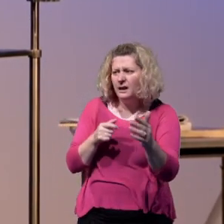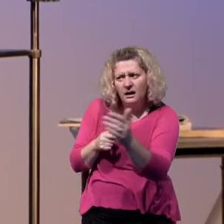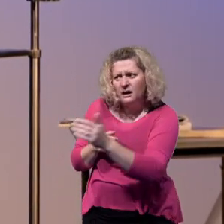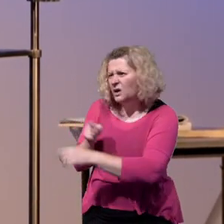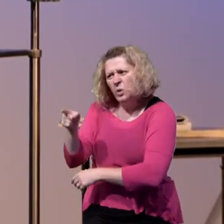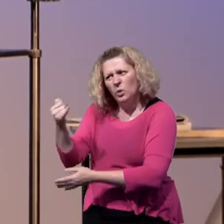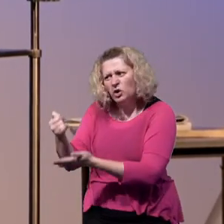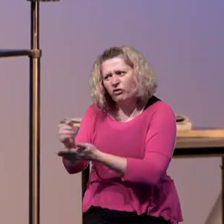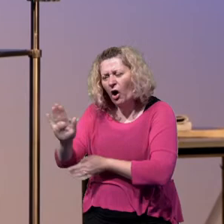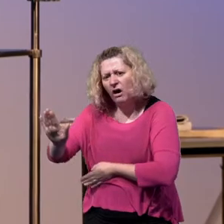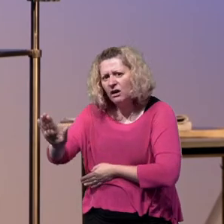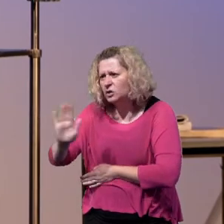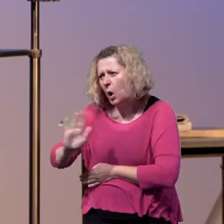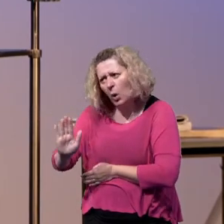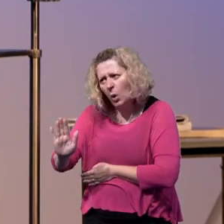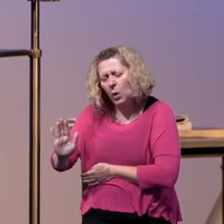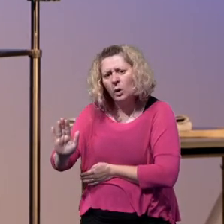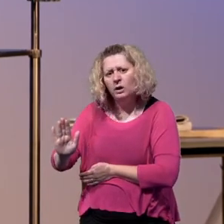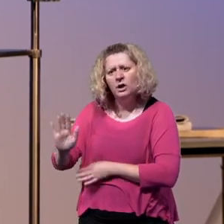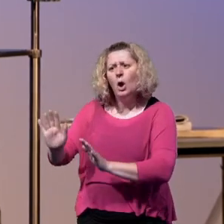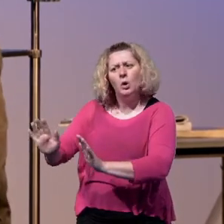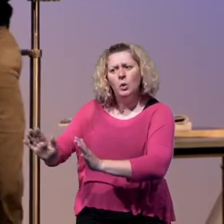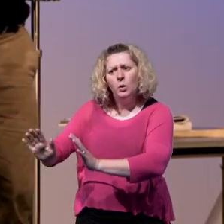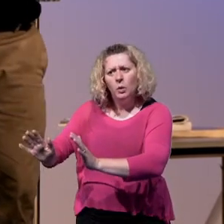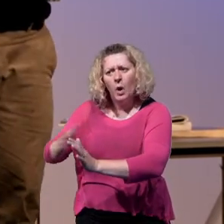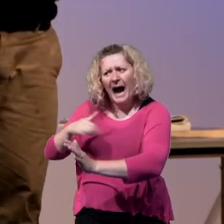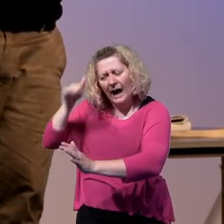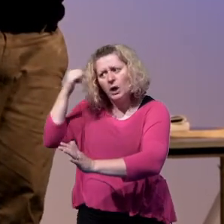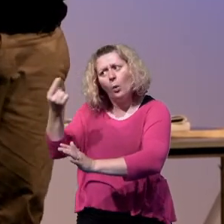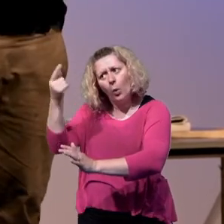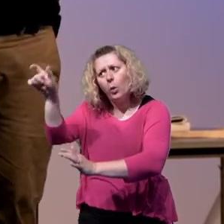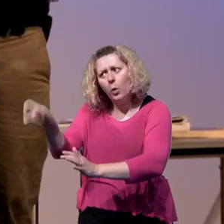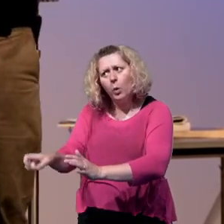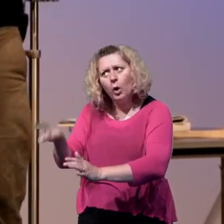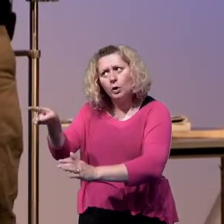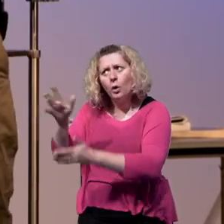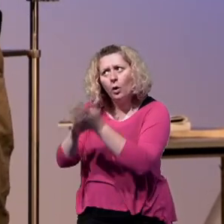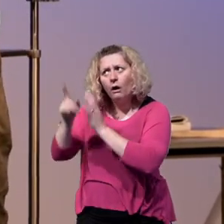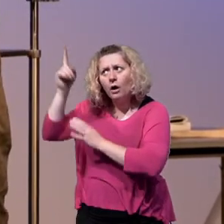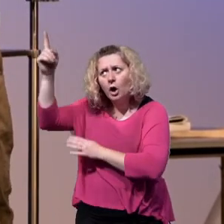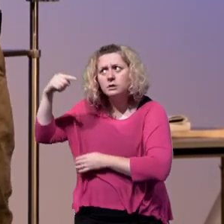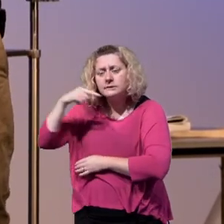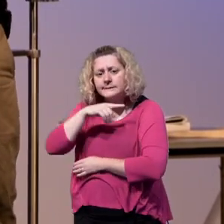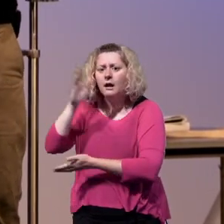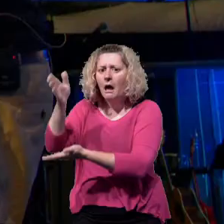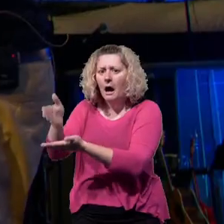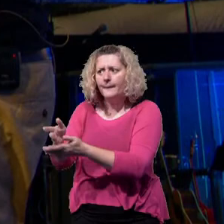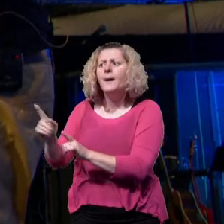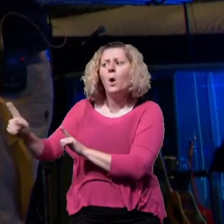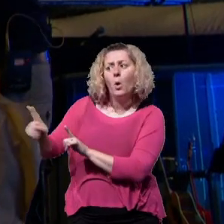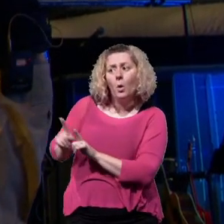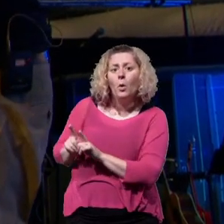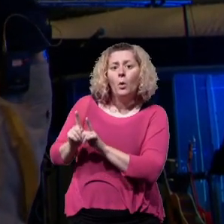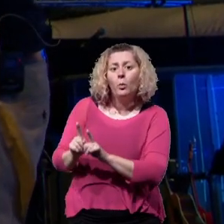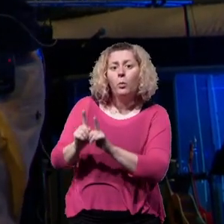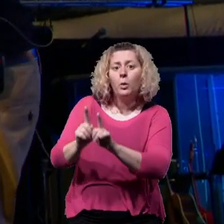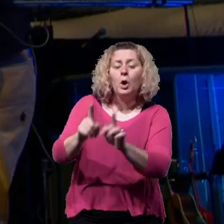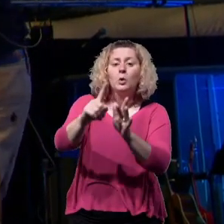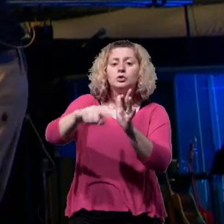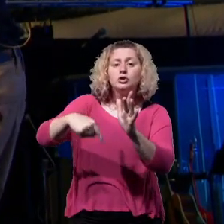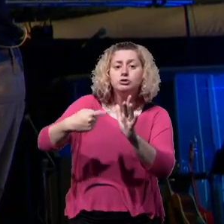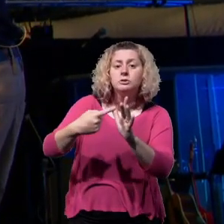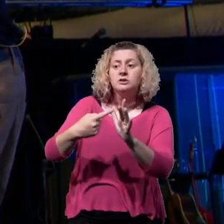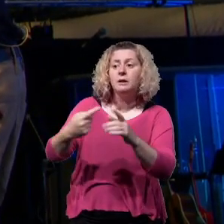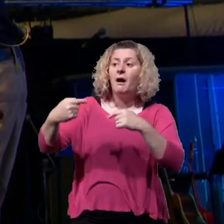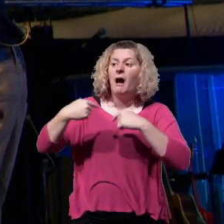him. Peter, because Peter's going, no, I know who you are, you're the Son of God. We're going to go to Jerusalem. You move into number 10 Downing